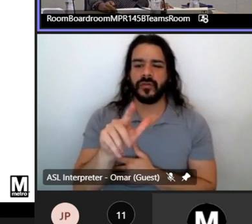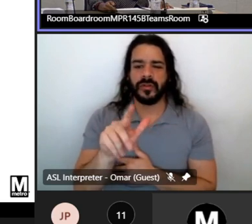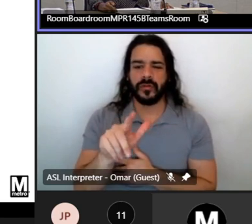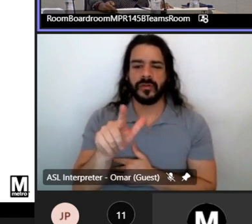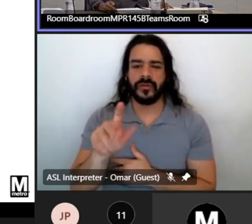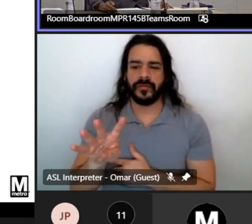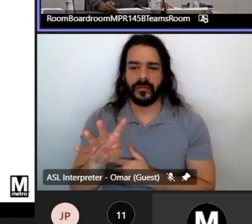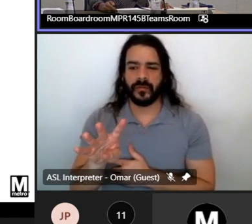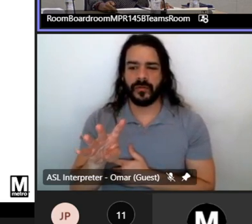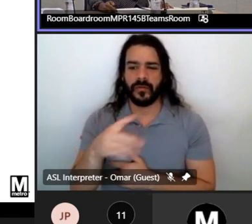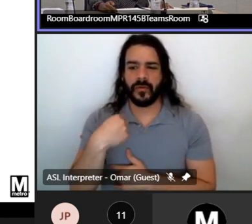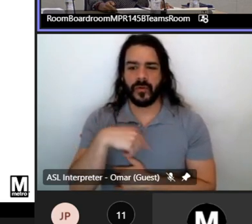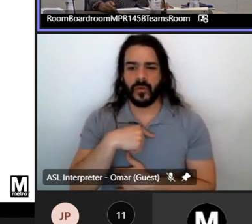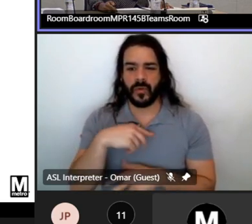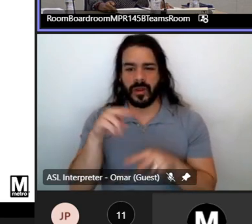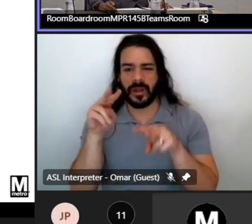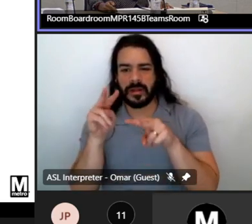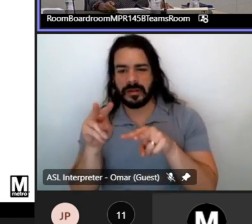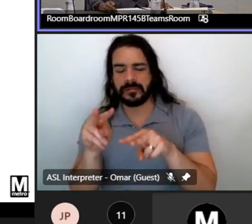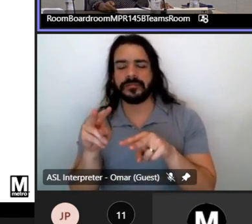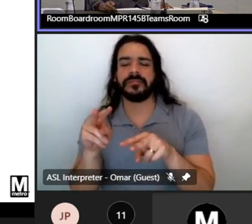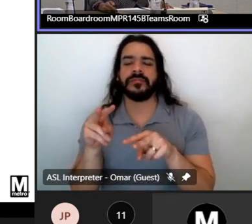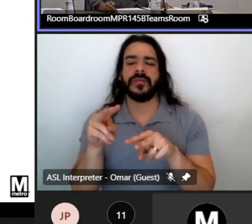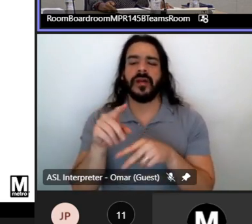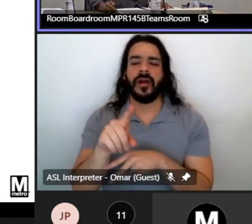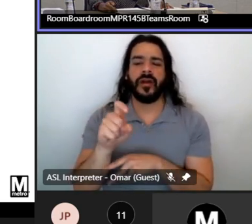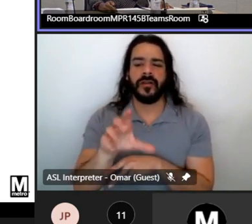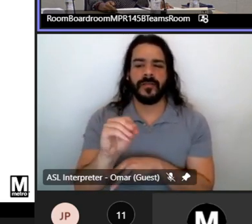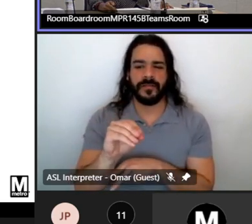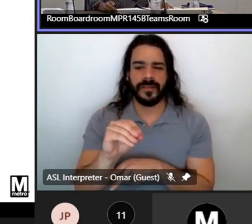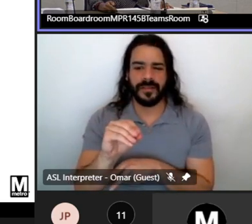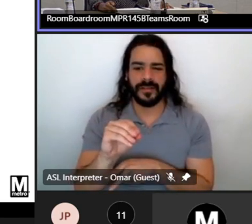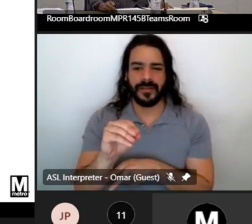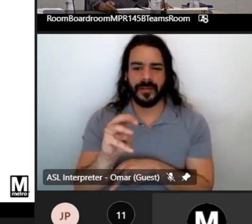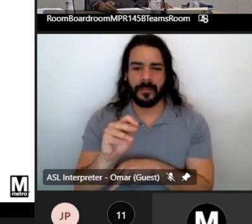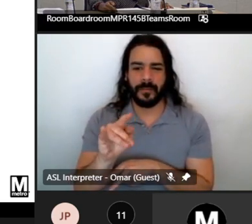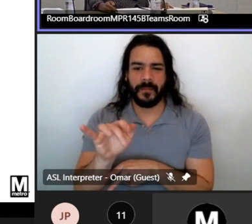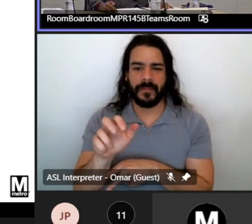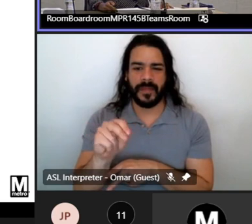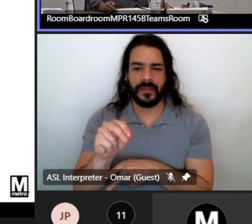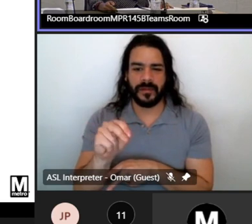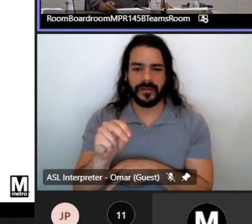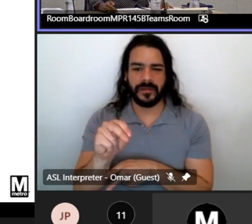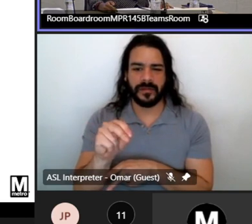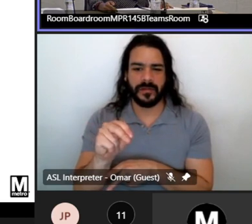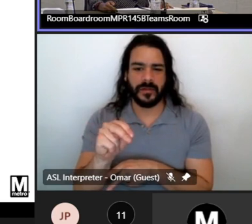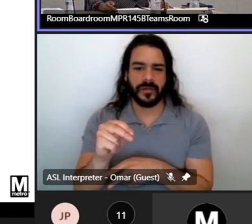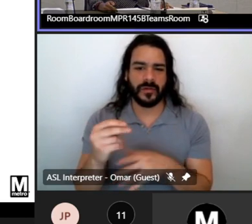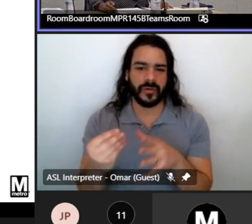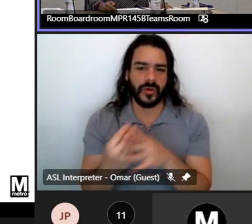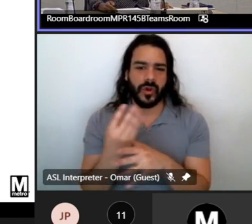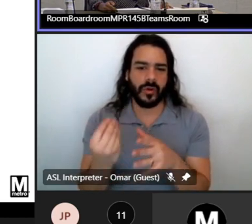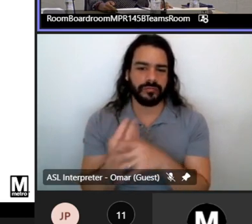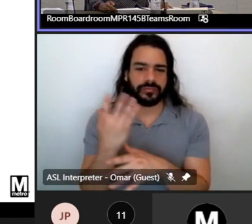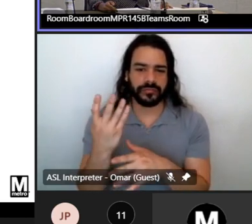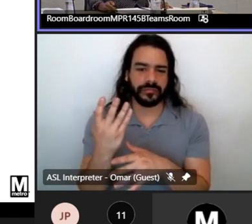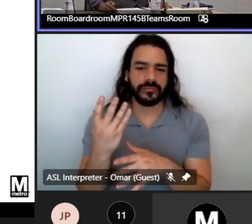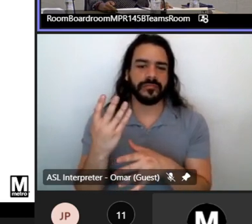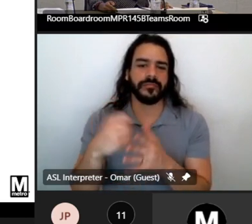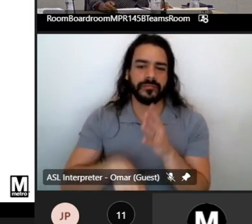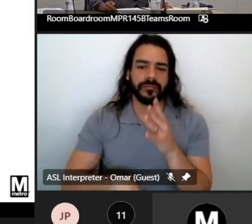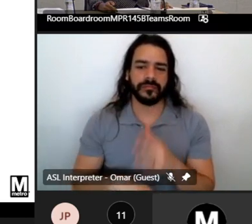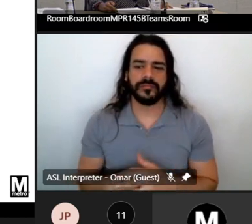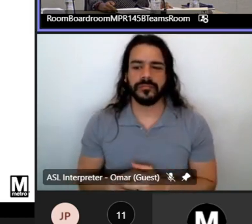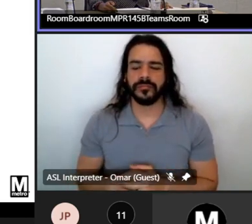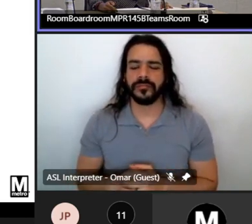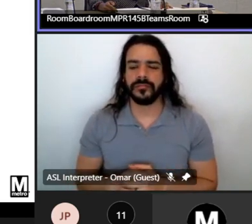years 23 and 24, Metro projects an additional $150 million of personnel cost growth, mostly